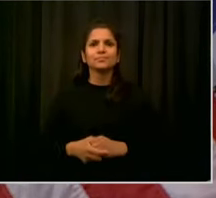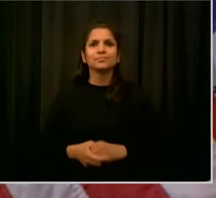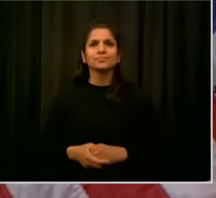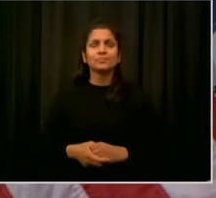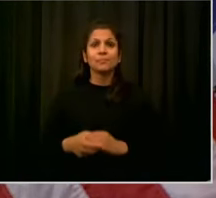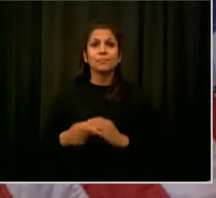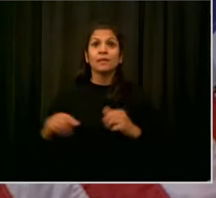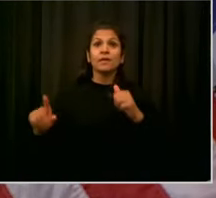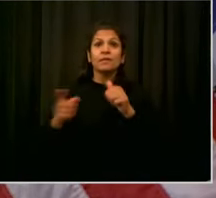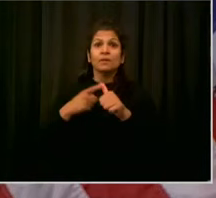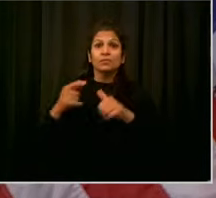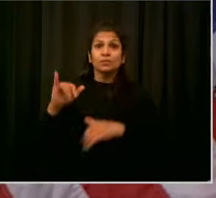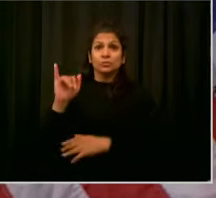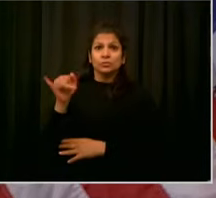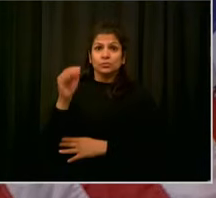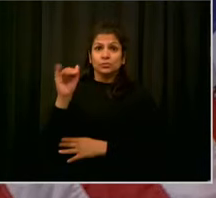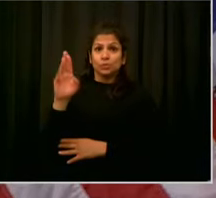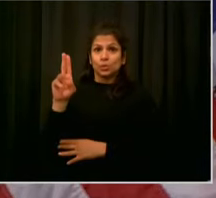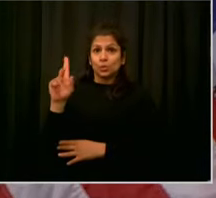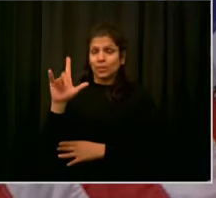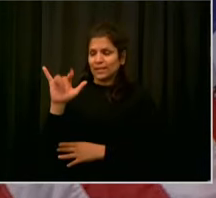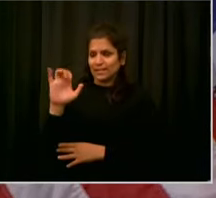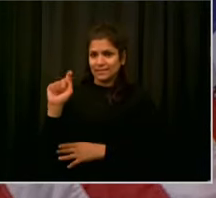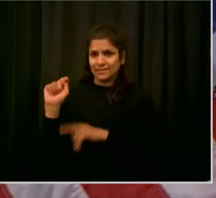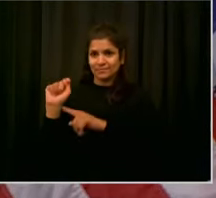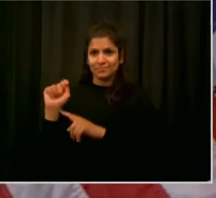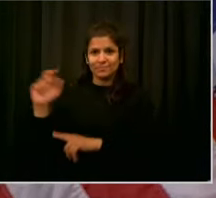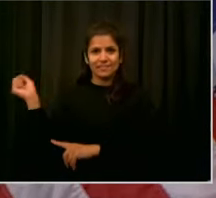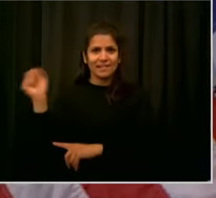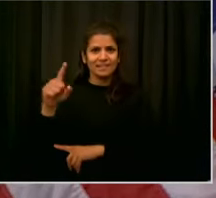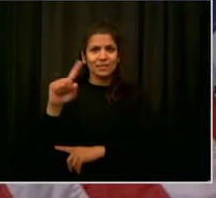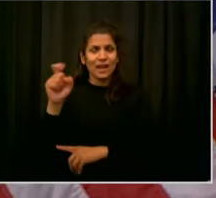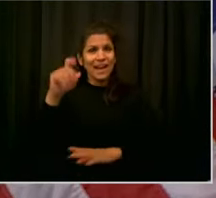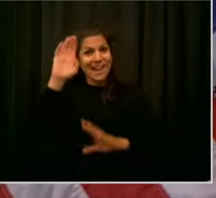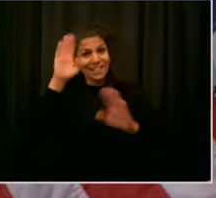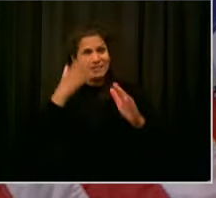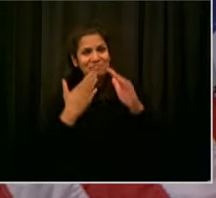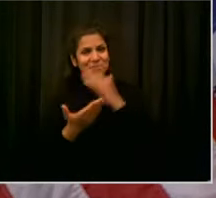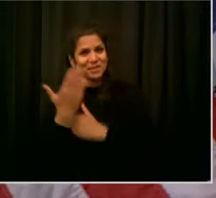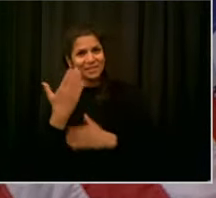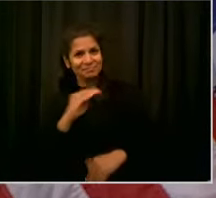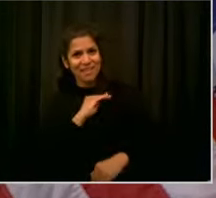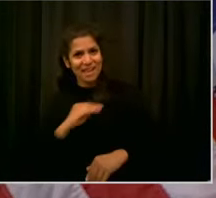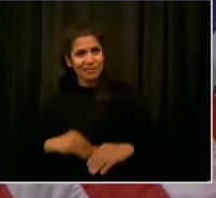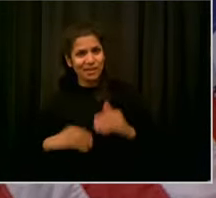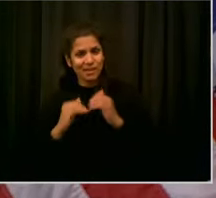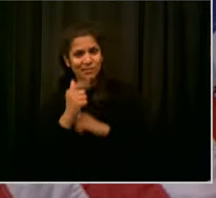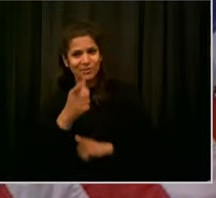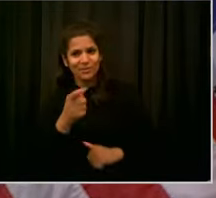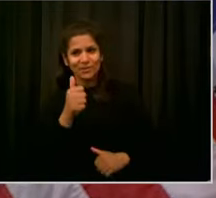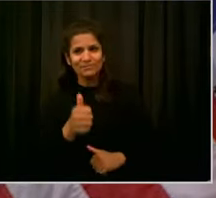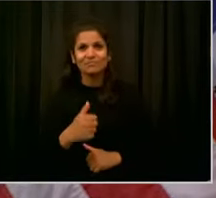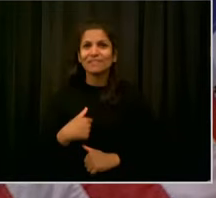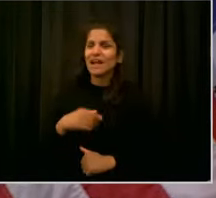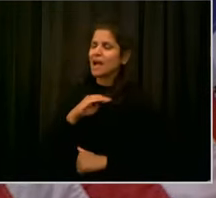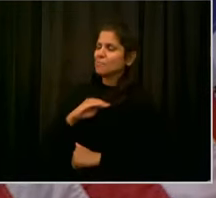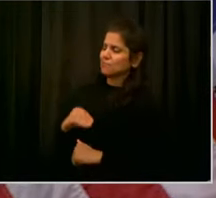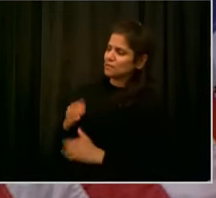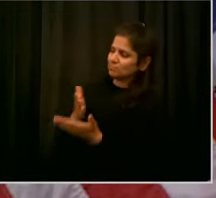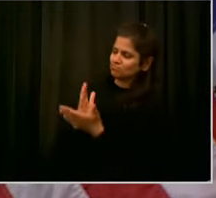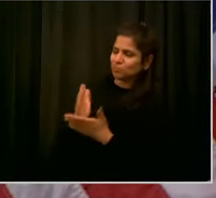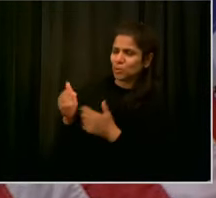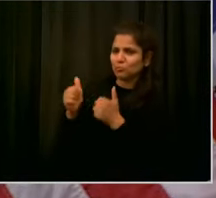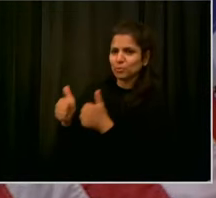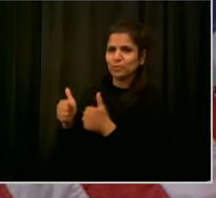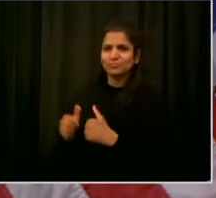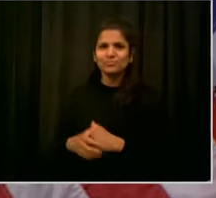Oh, hi. Good morning, Mr. Mayor. How are you today? I'm all right, Juliet. How are you? I'm okay, and thank you for coming